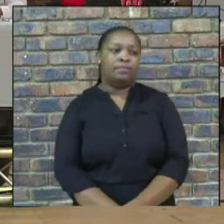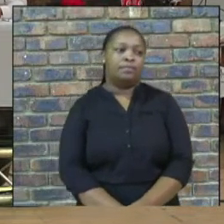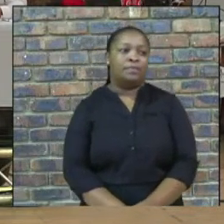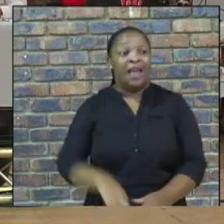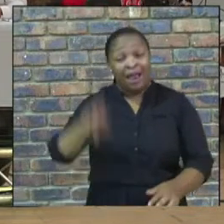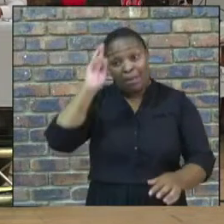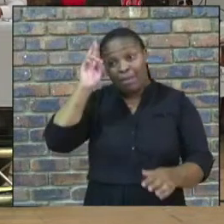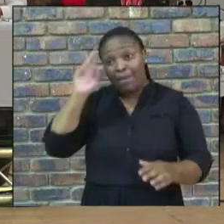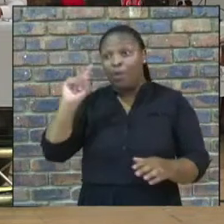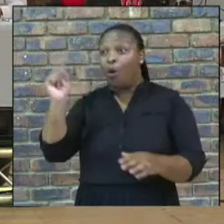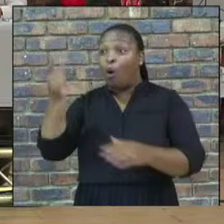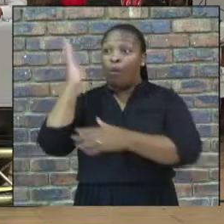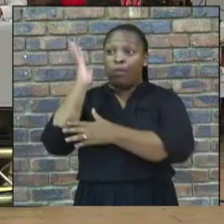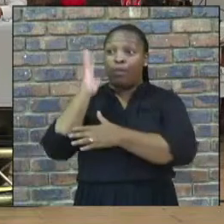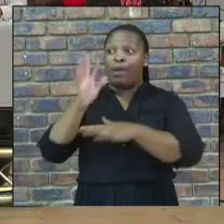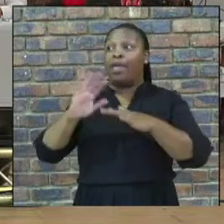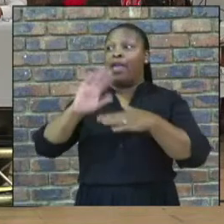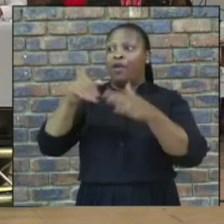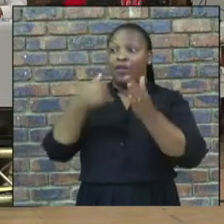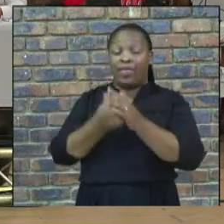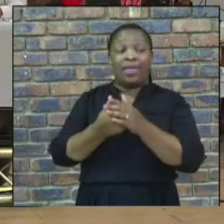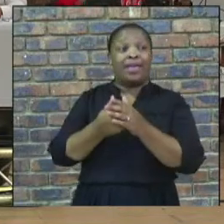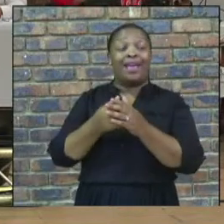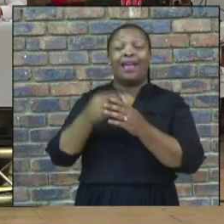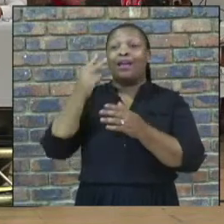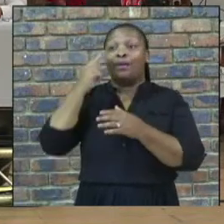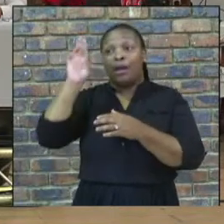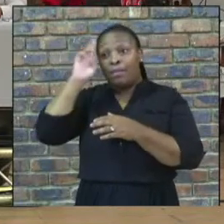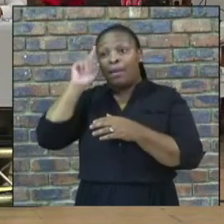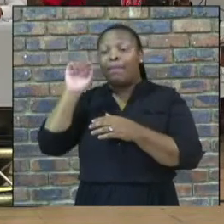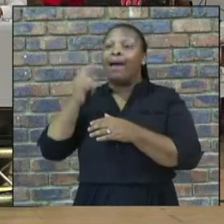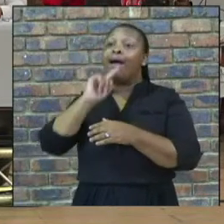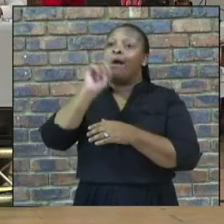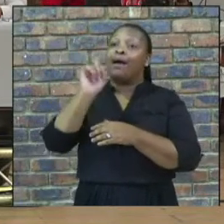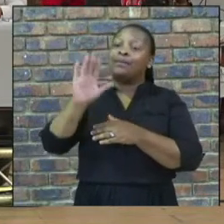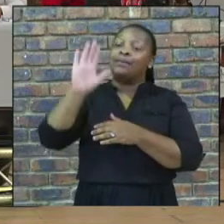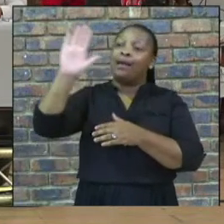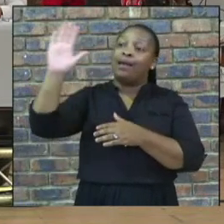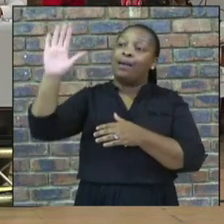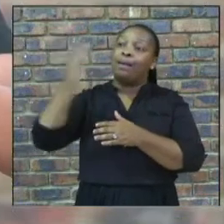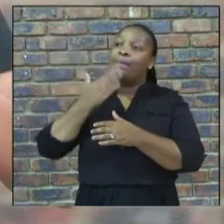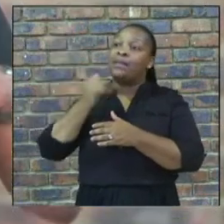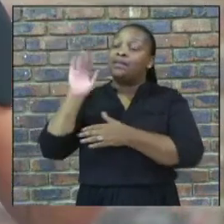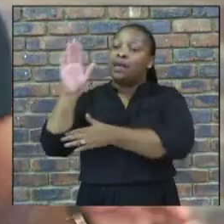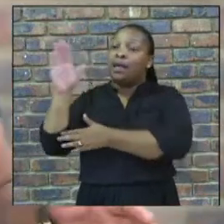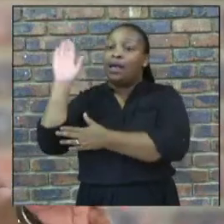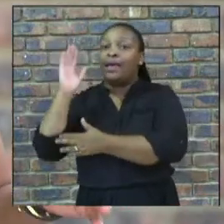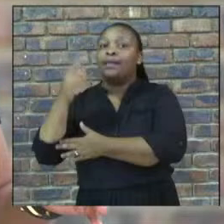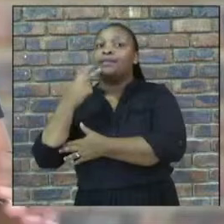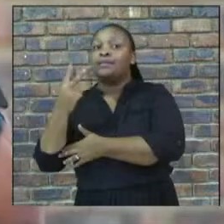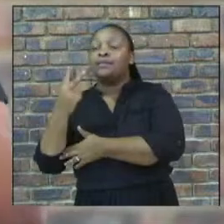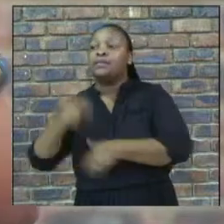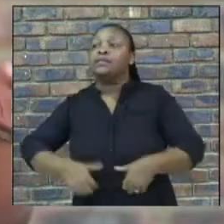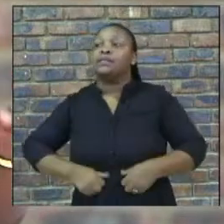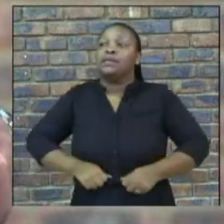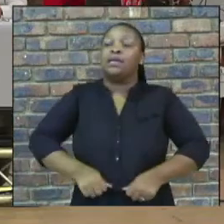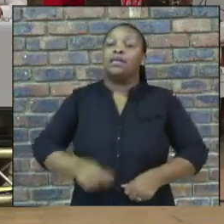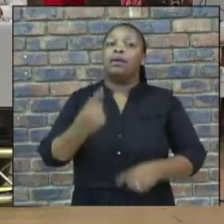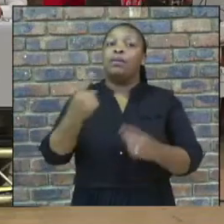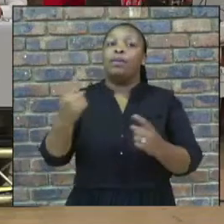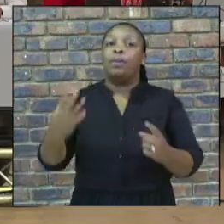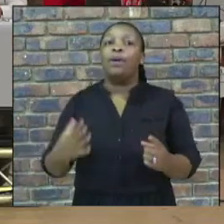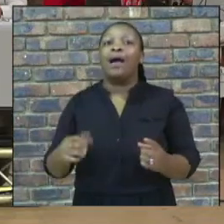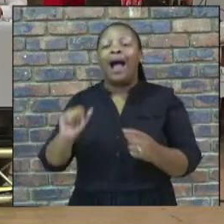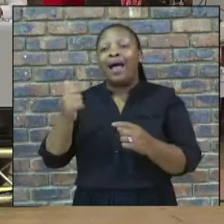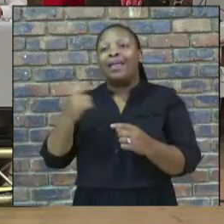agere we noted 18 hands. All 18 hands spoke. Agere some of them we even